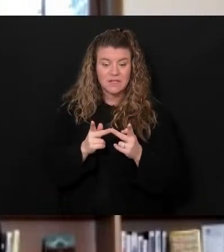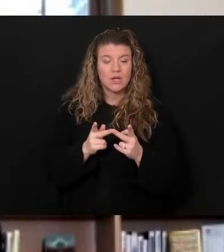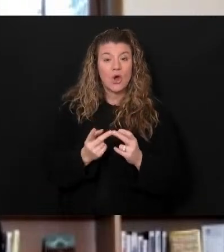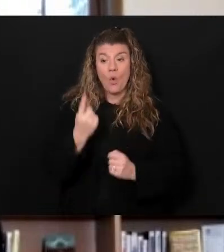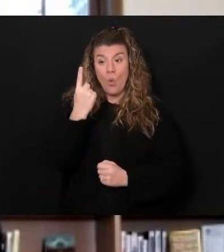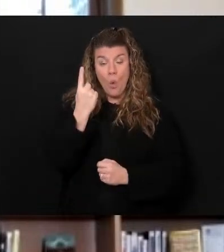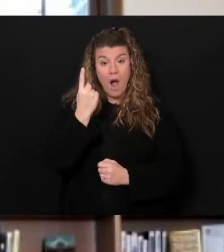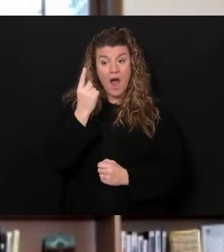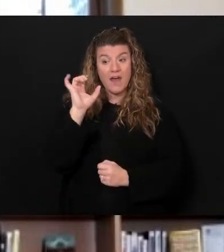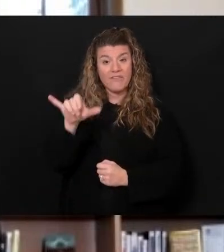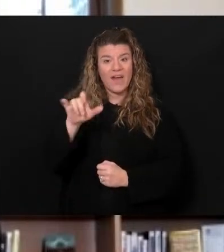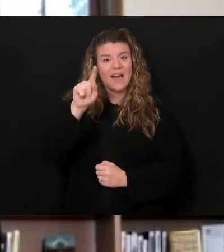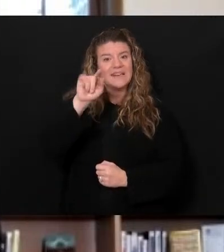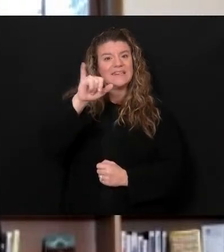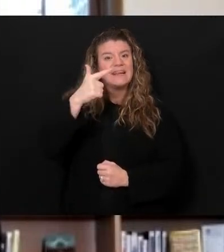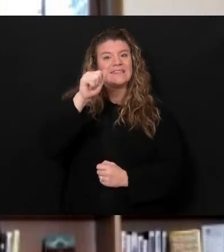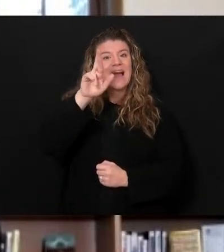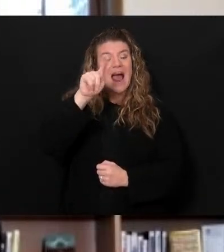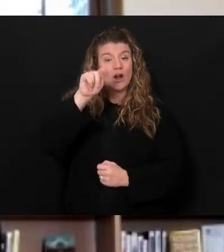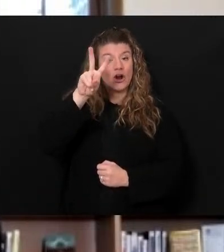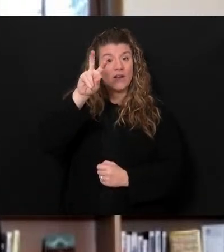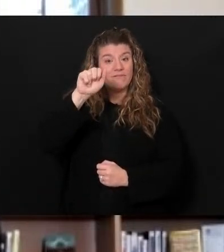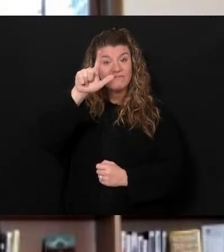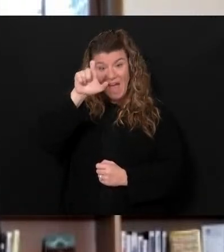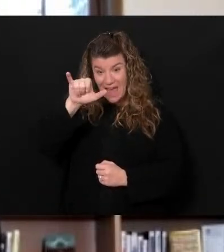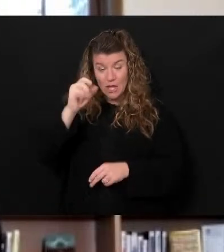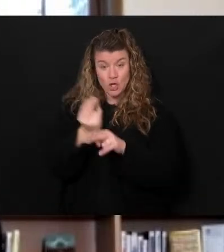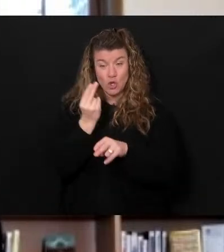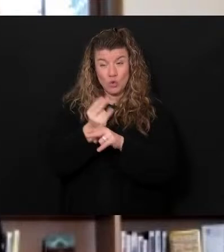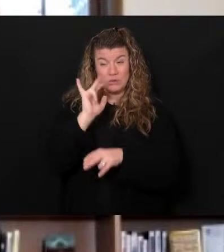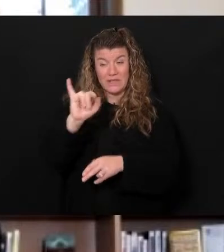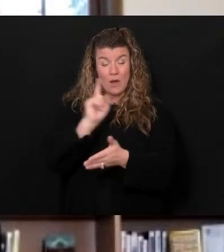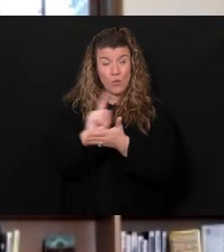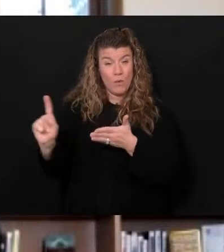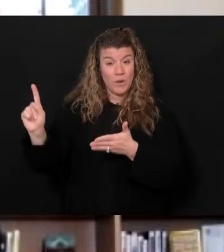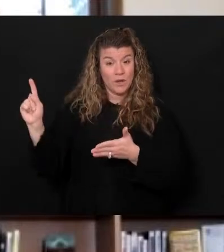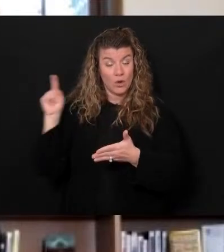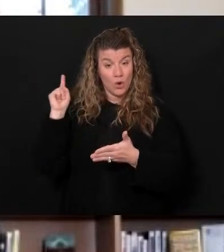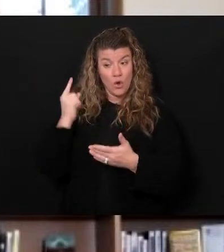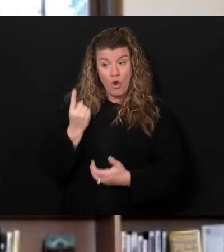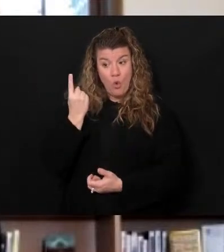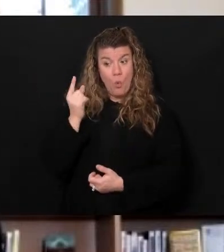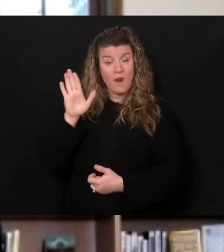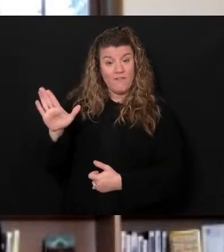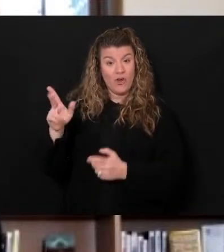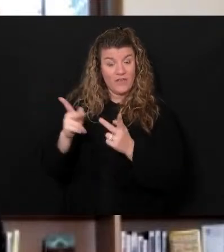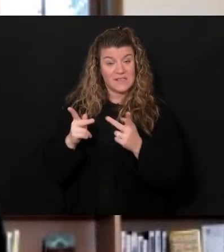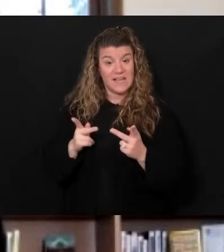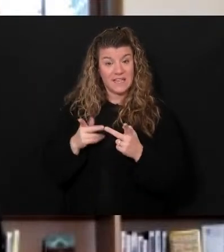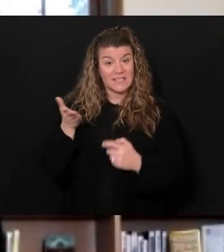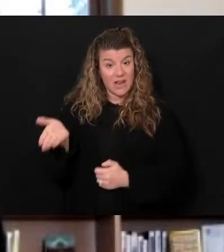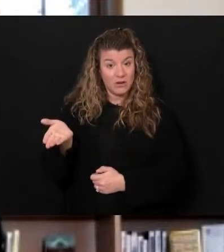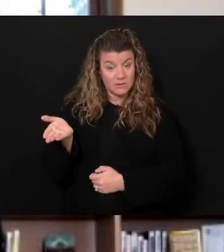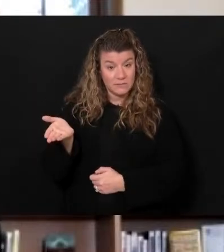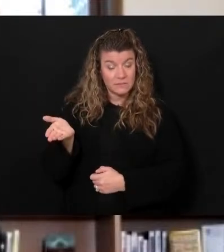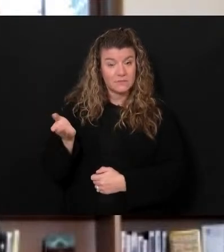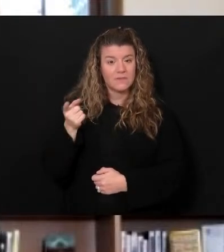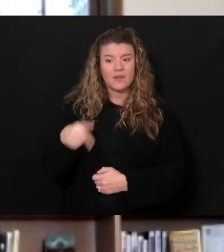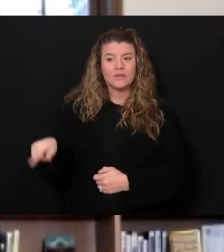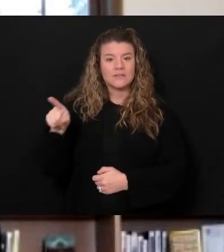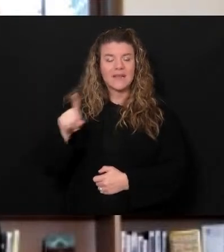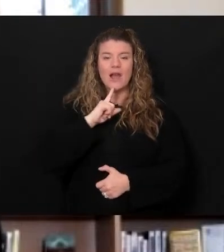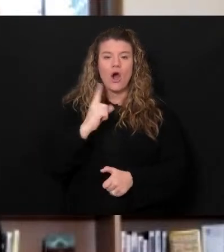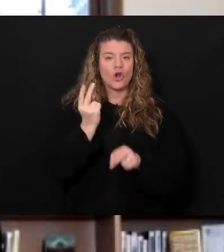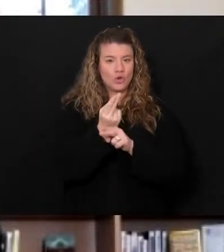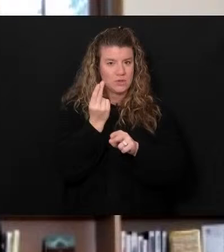of them, Tiger Valley, did use it, I think, about over a week ago in one of their facilities right there. So they are